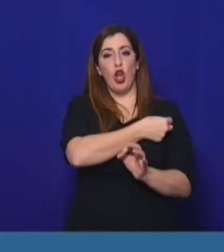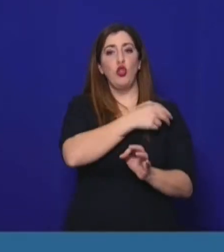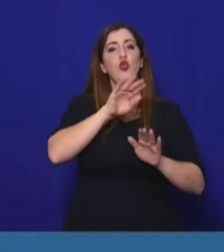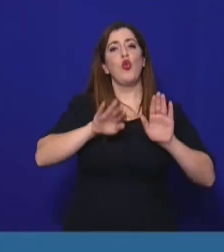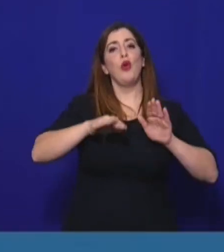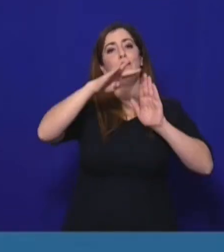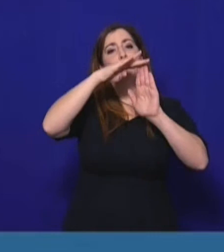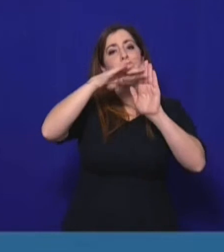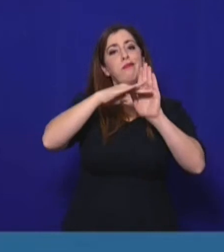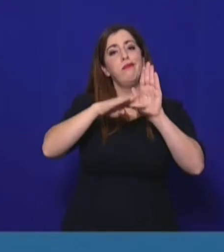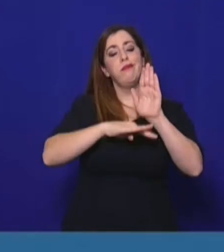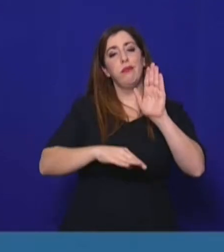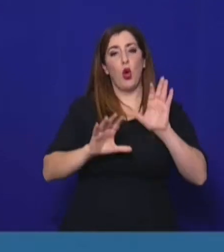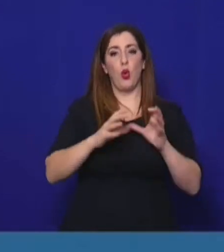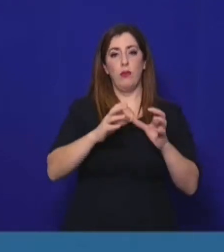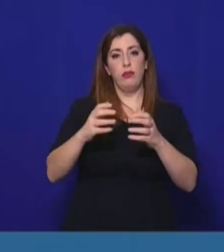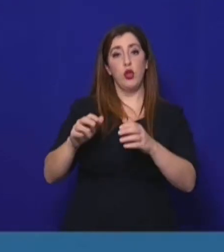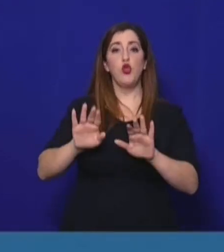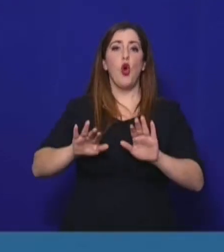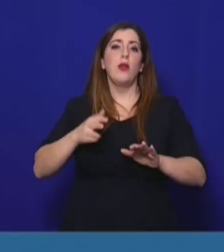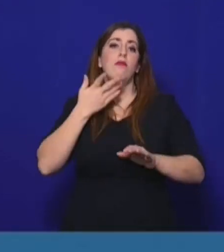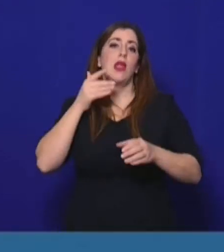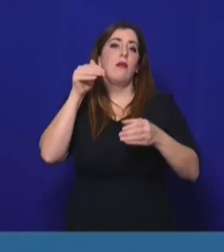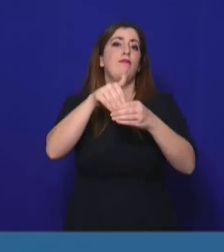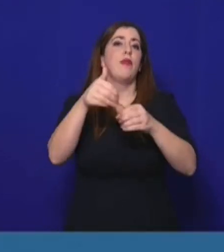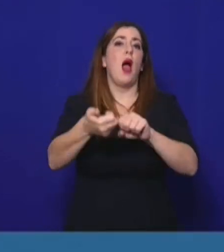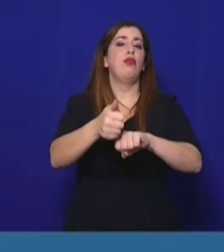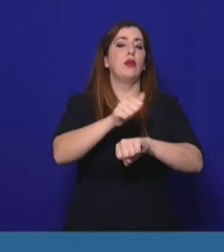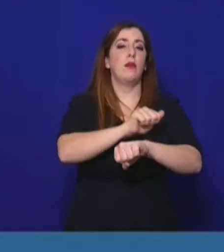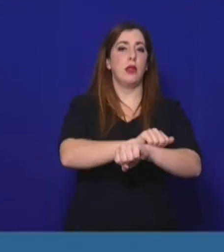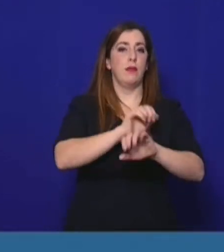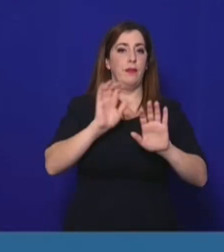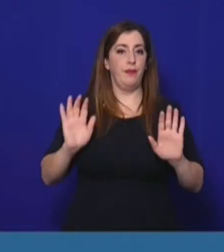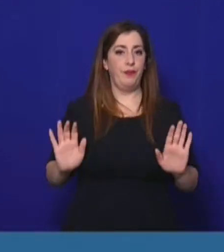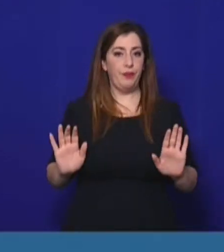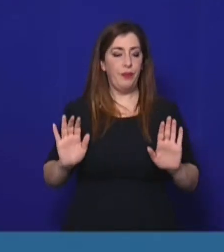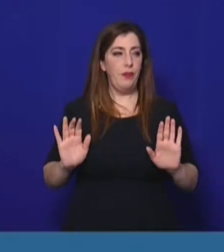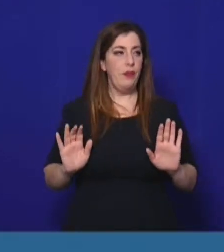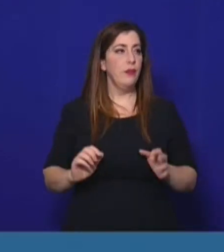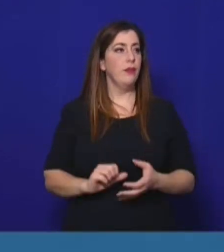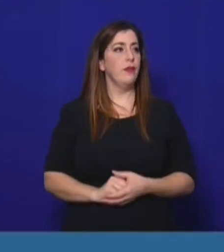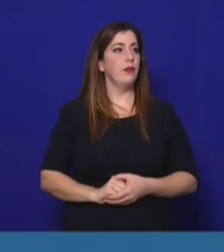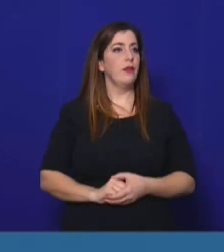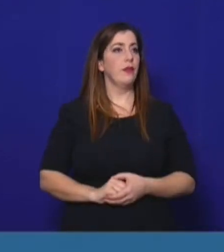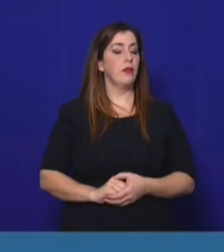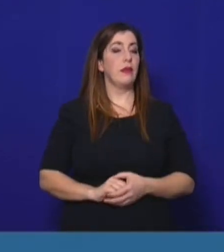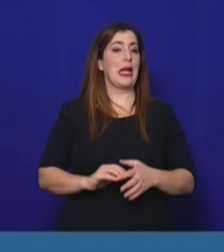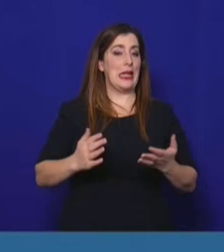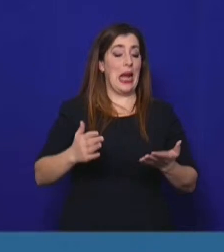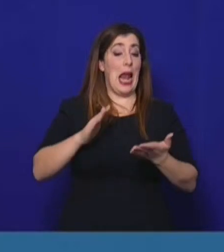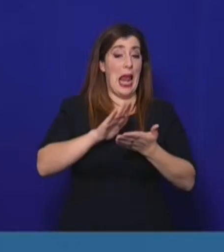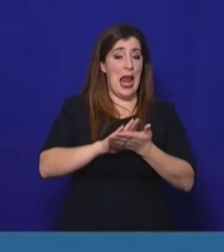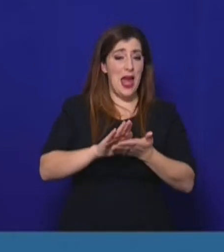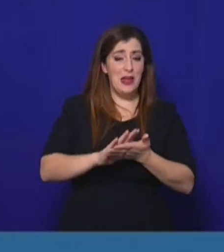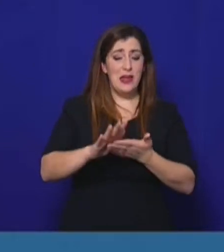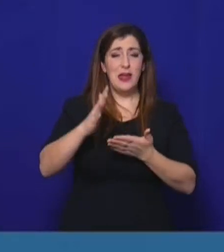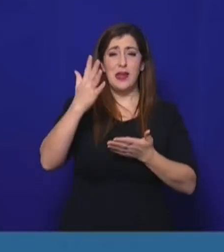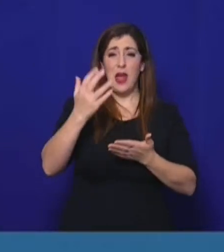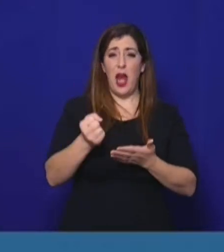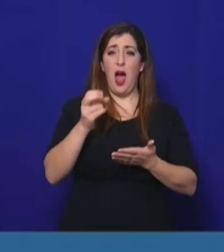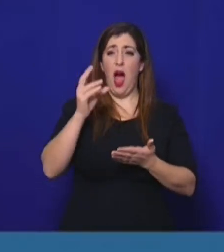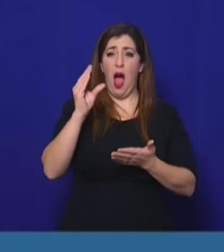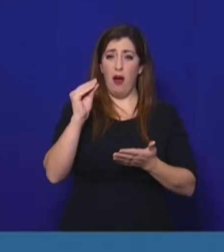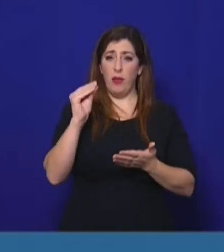qegħdin nibatu għalikom. Minn hawn nappellalkom ukoll. Diġà ħarġu diversi twissijiet ukoll mill-awtoritajiet